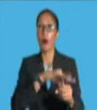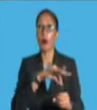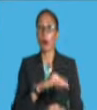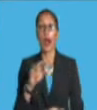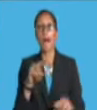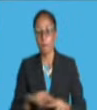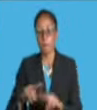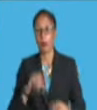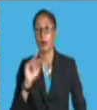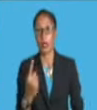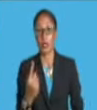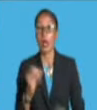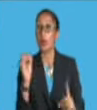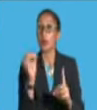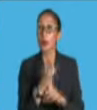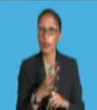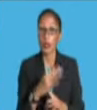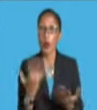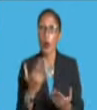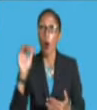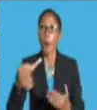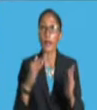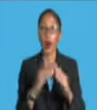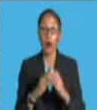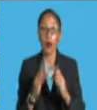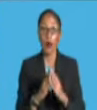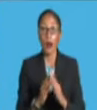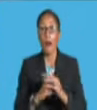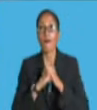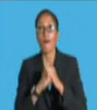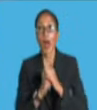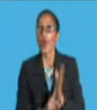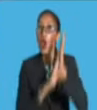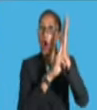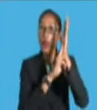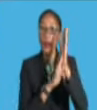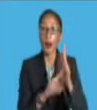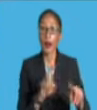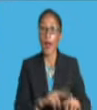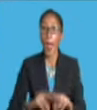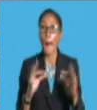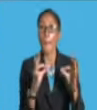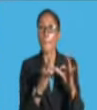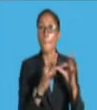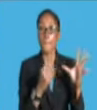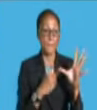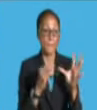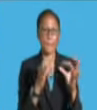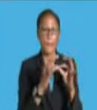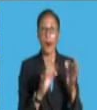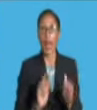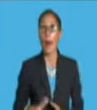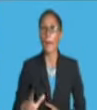and Fiji First, especially the people of my hometown, the friendly north of Fiji, and the Babasinga Alliance of Fiji,